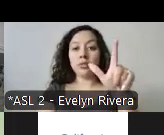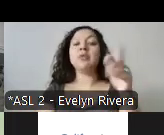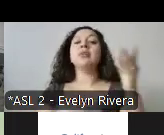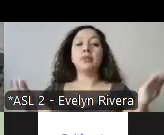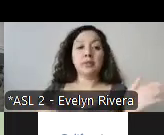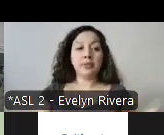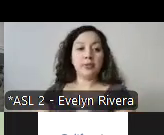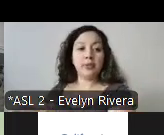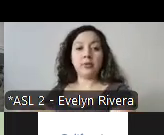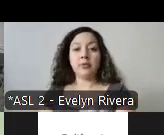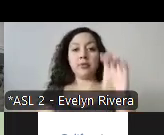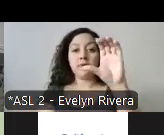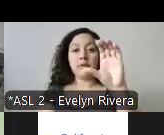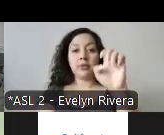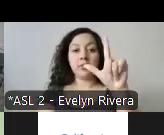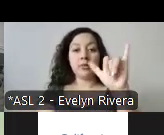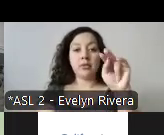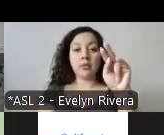Celine?